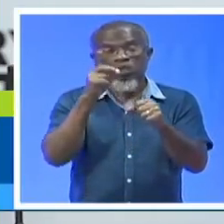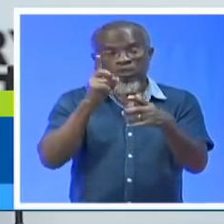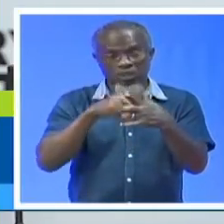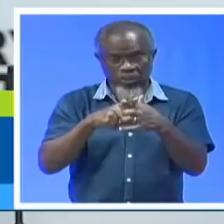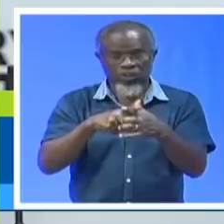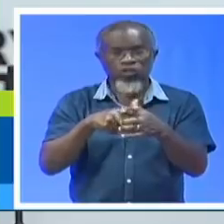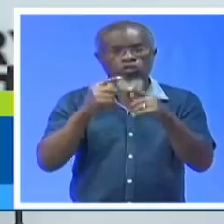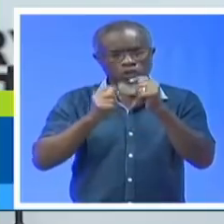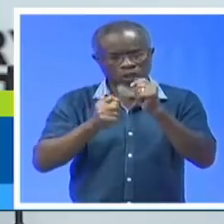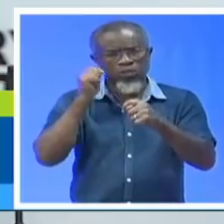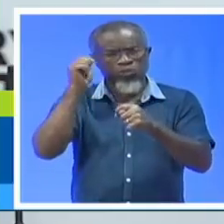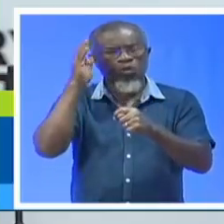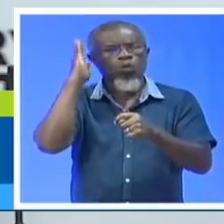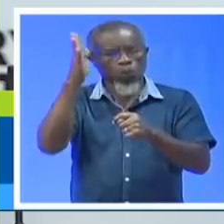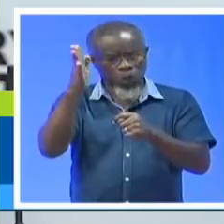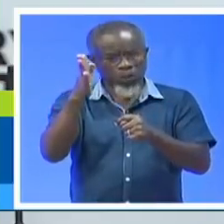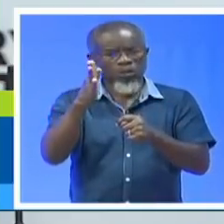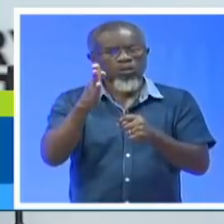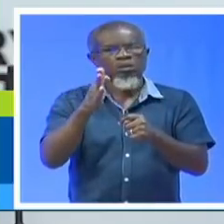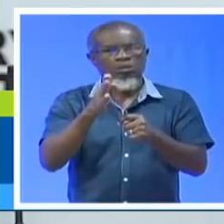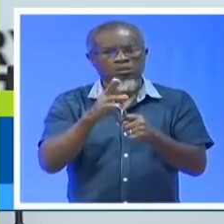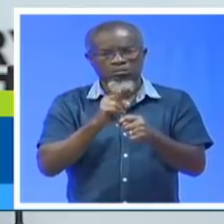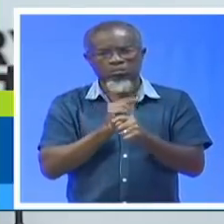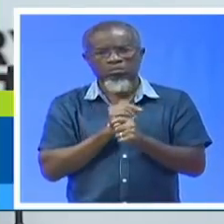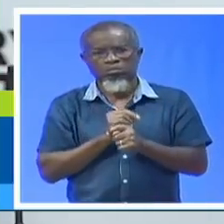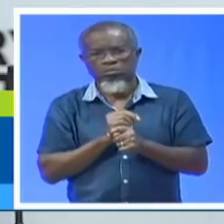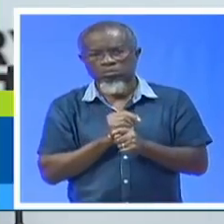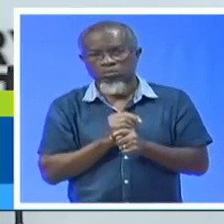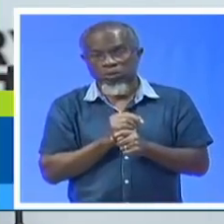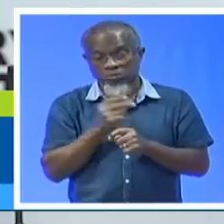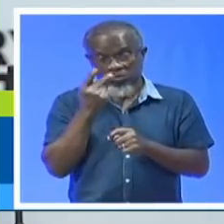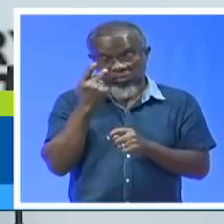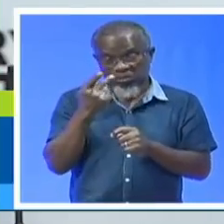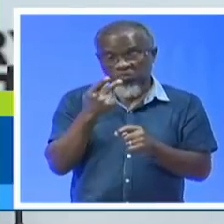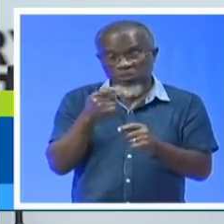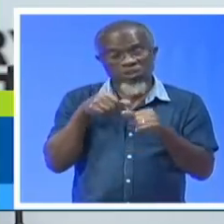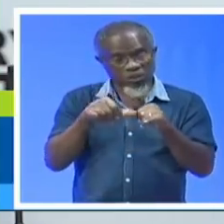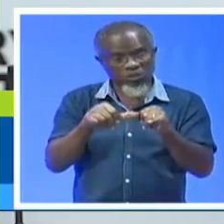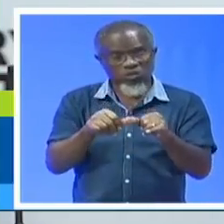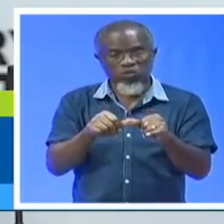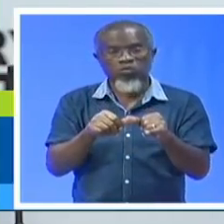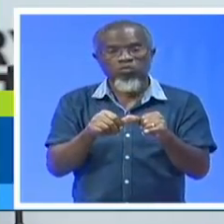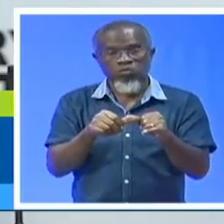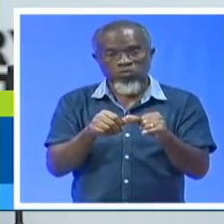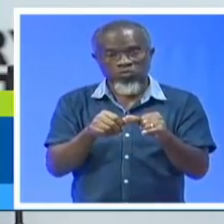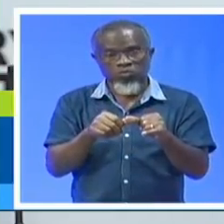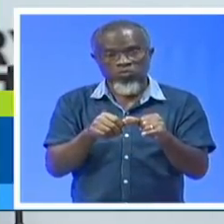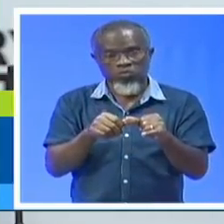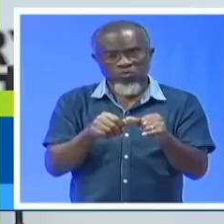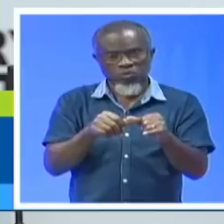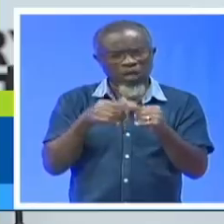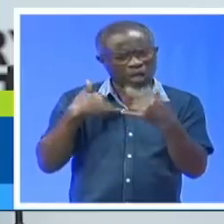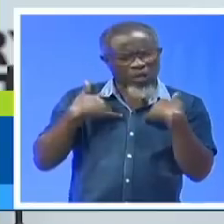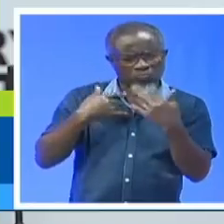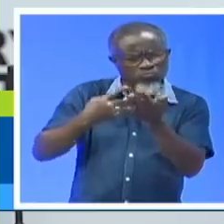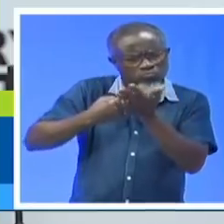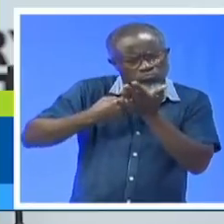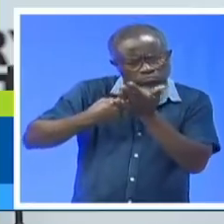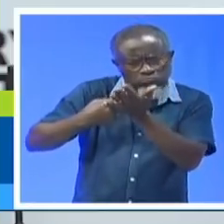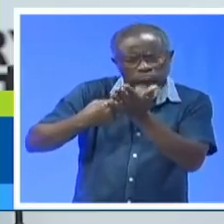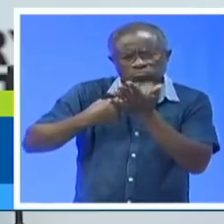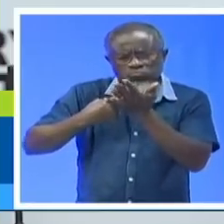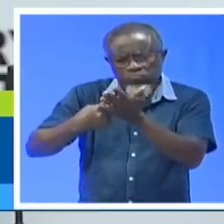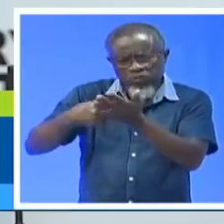as we have been doing, and we have been, as we said, we have been engaging both